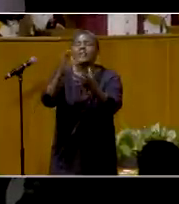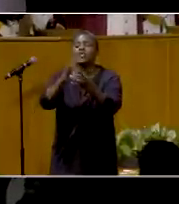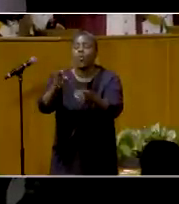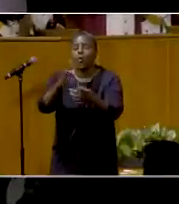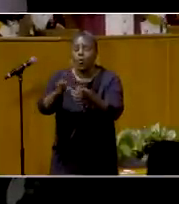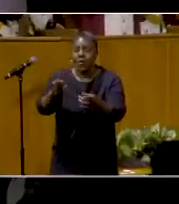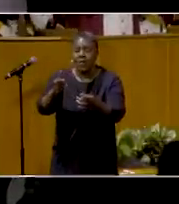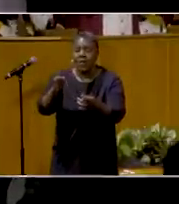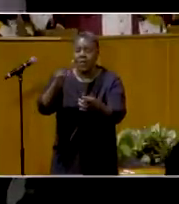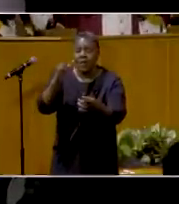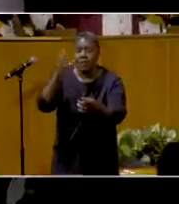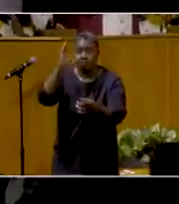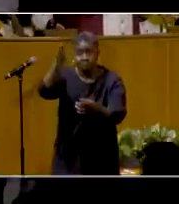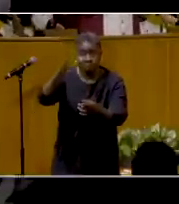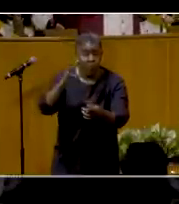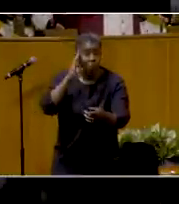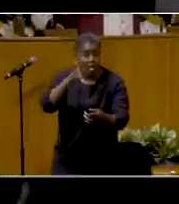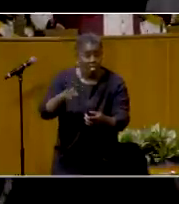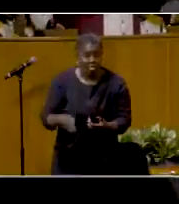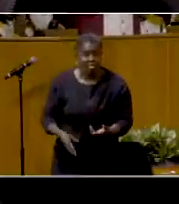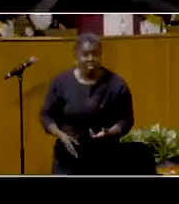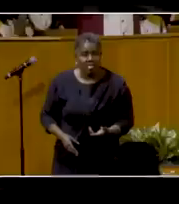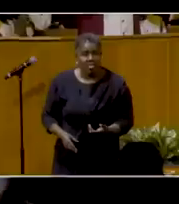story coming."